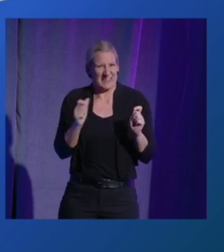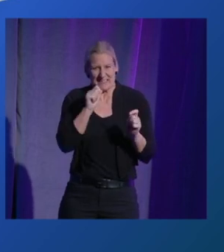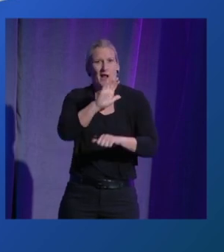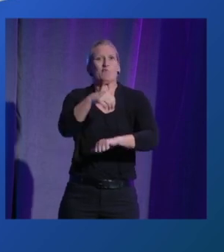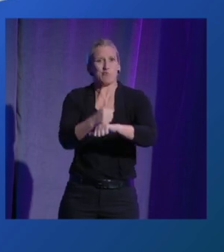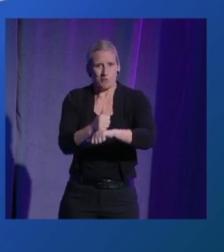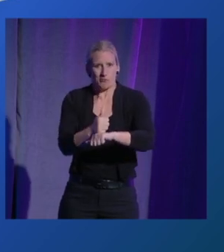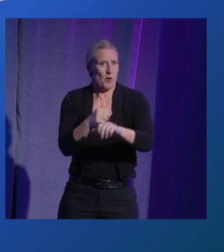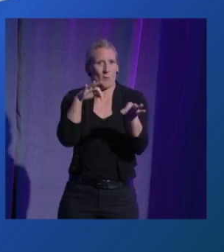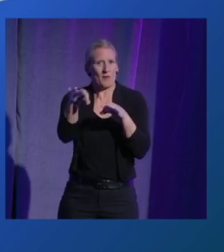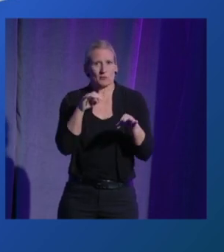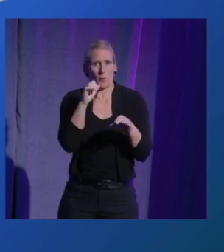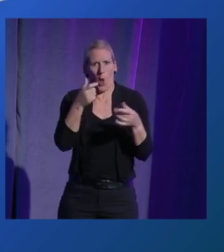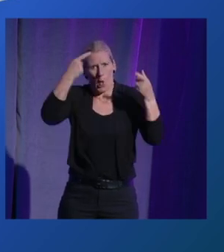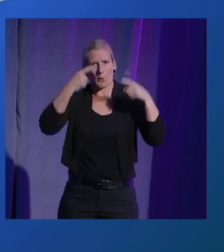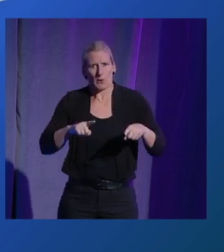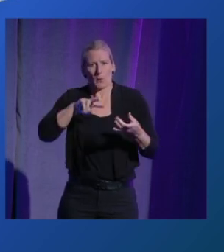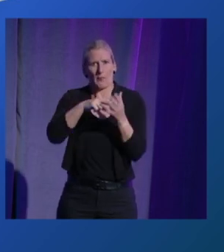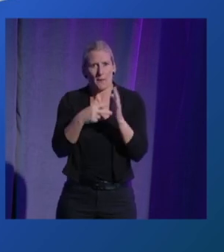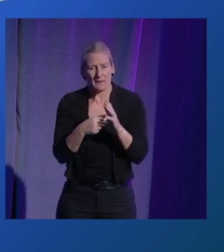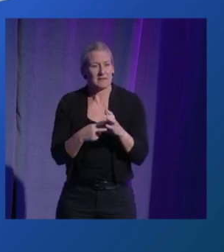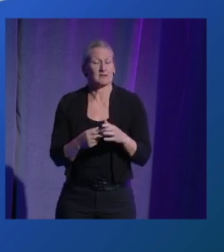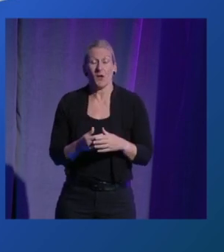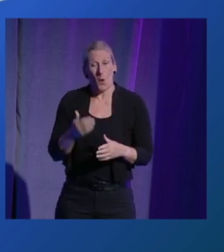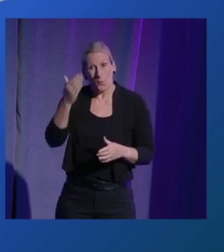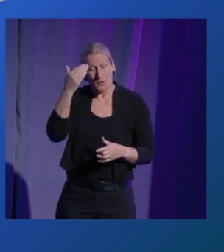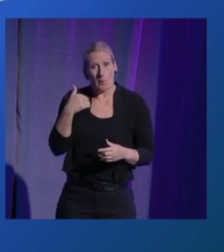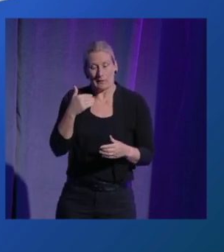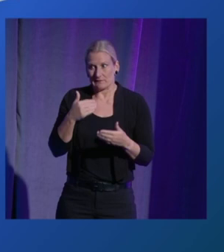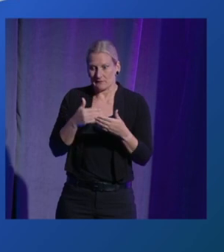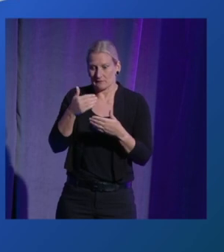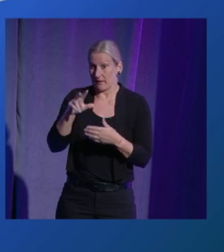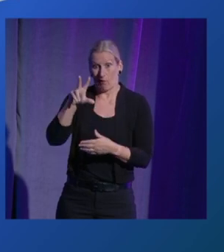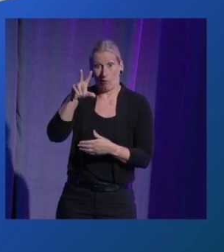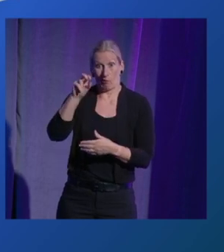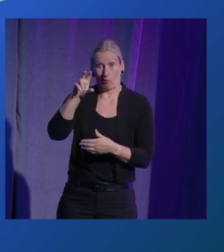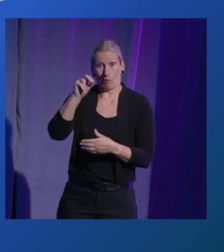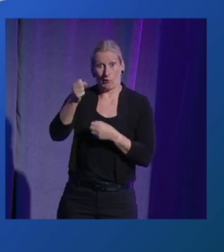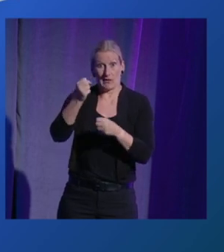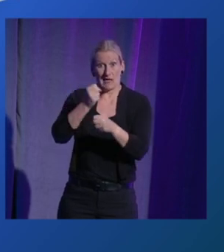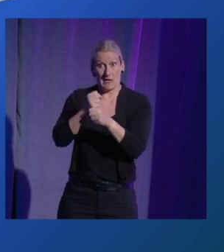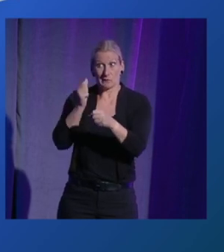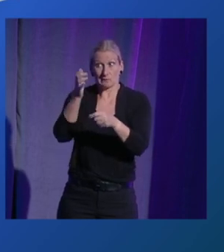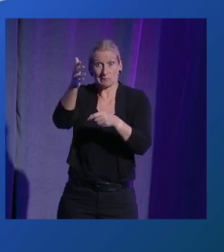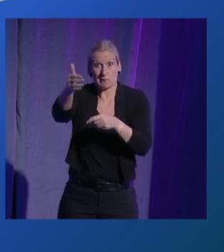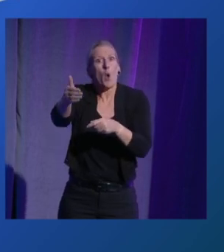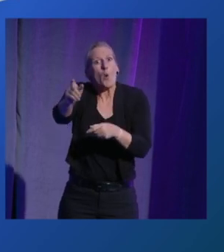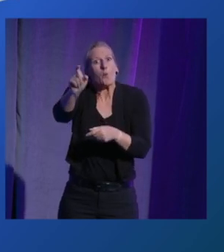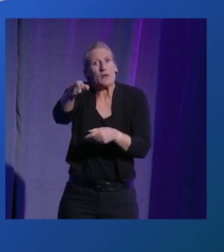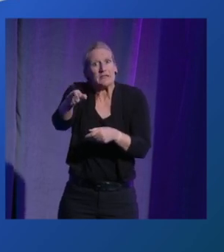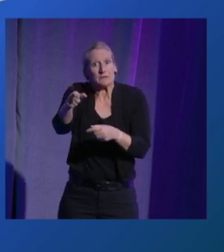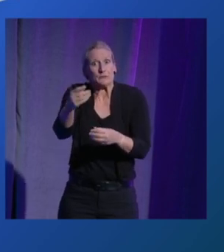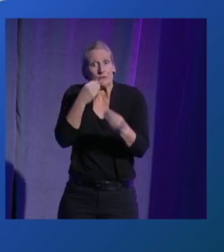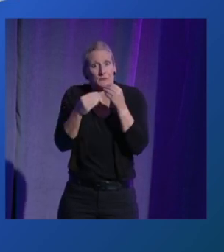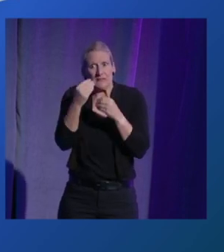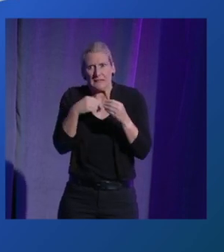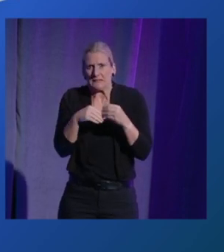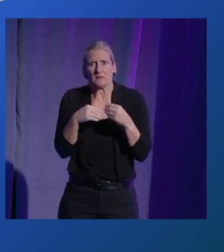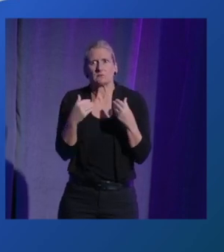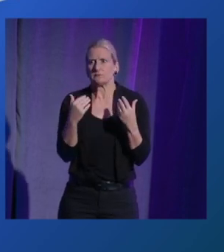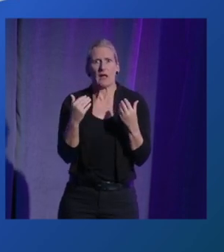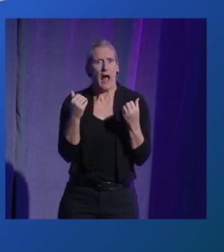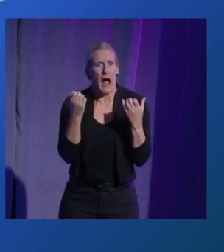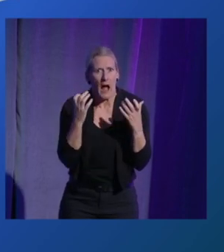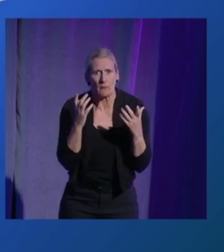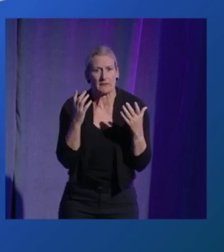two billion more people in the next 30 years we need to evolve a lot faster and to solve before our food